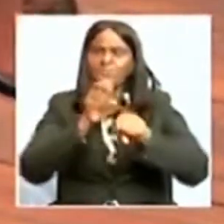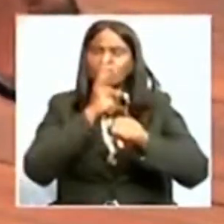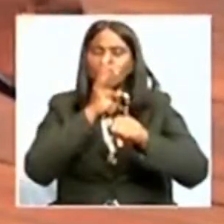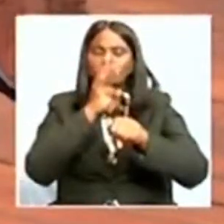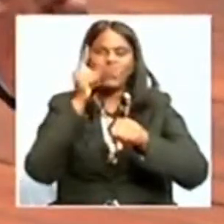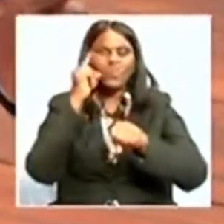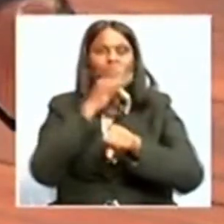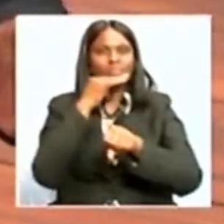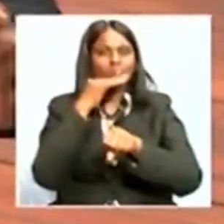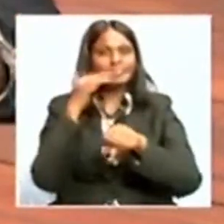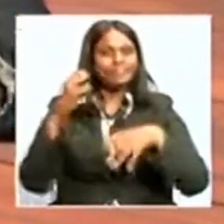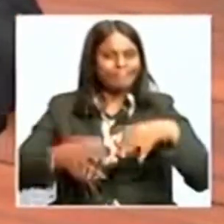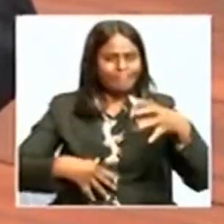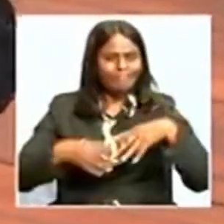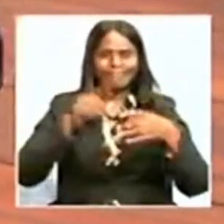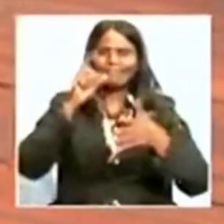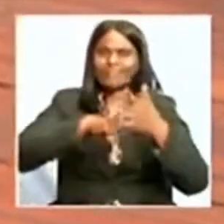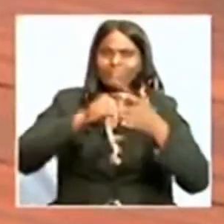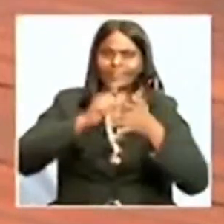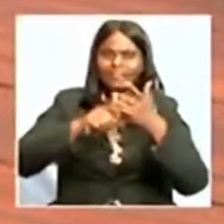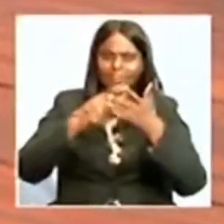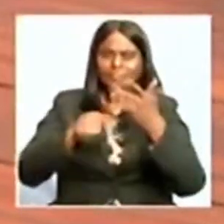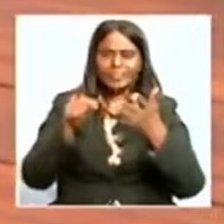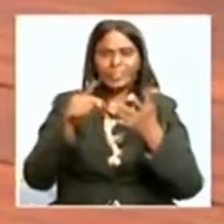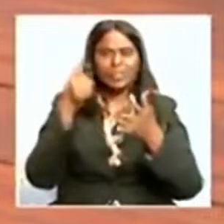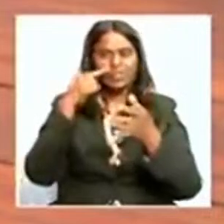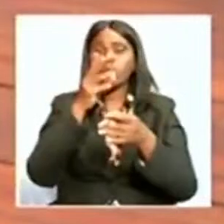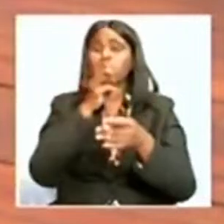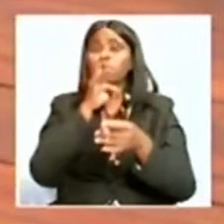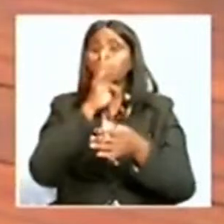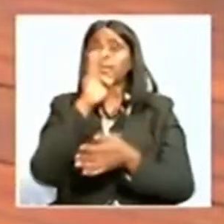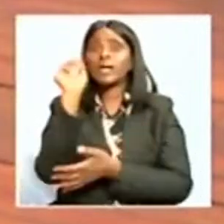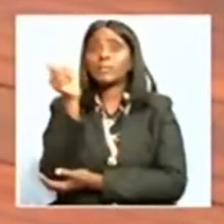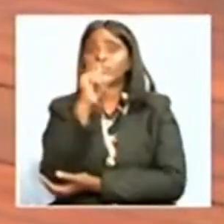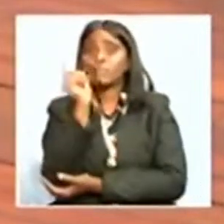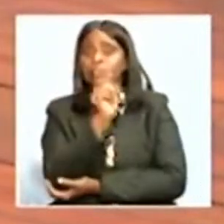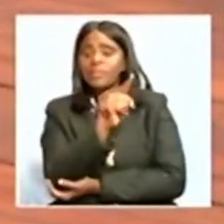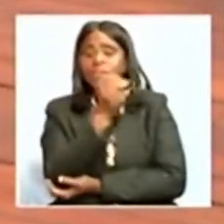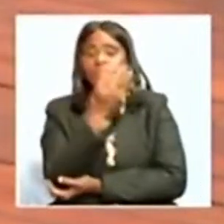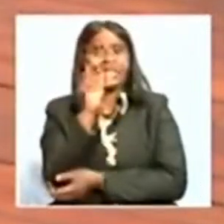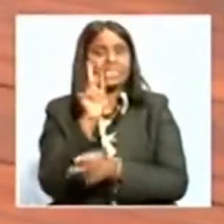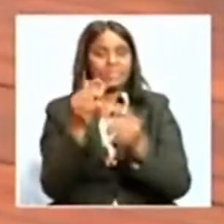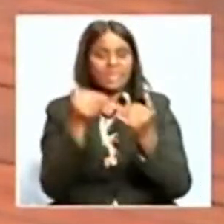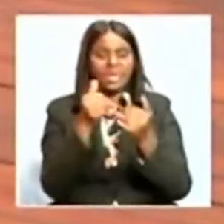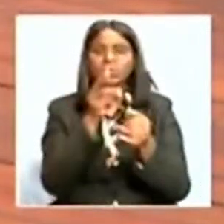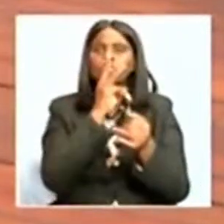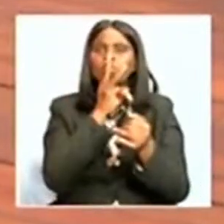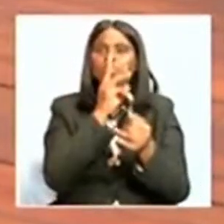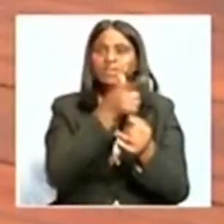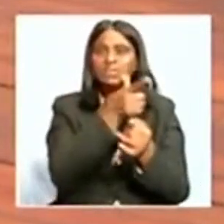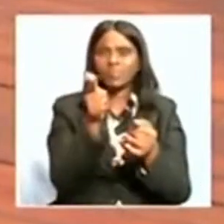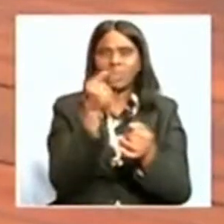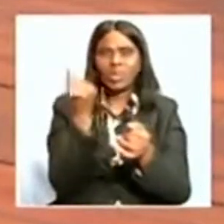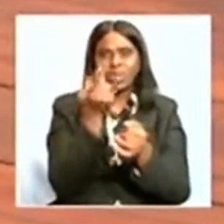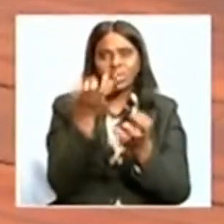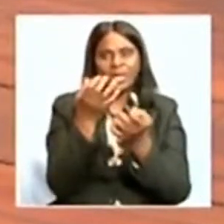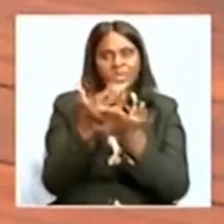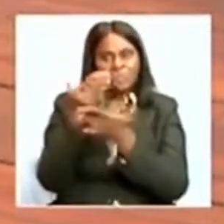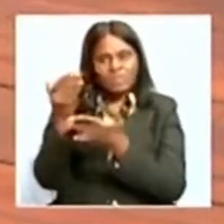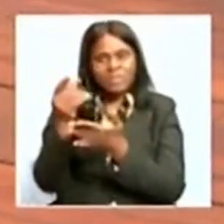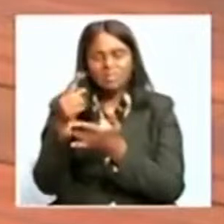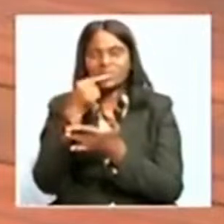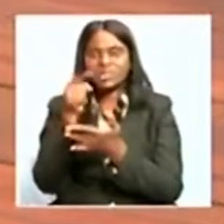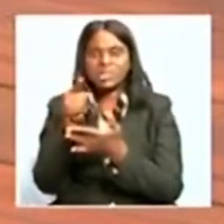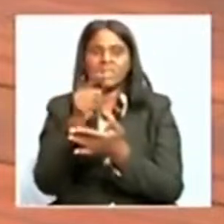farms, the cost which you are doing that for irrigation. So a lot of people are trying to irrigate, but when you want to buy, they will